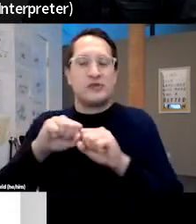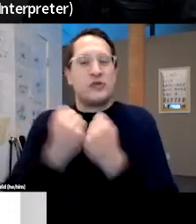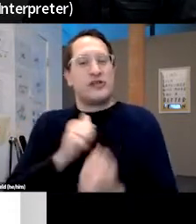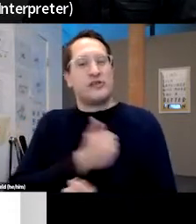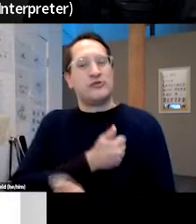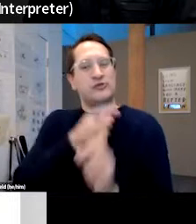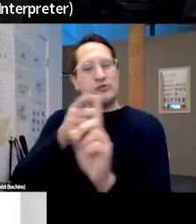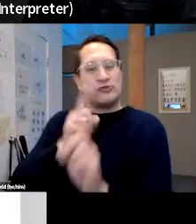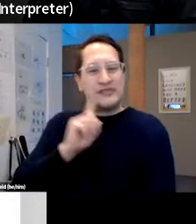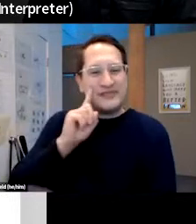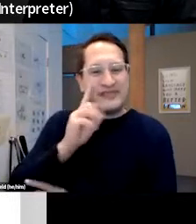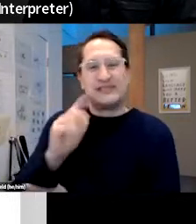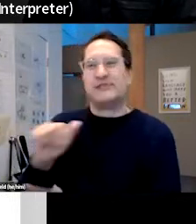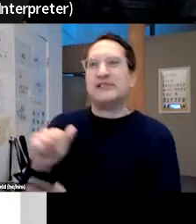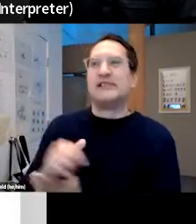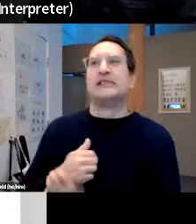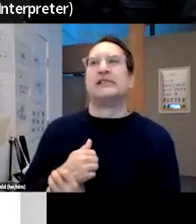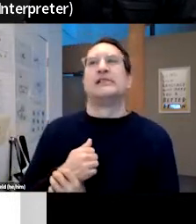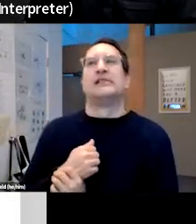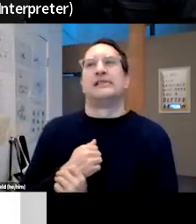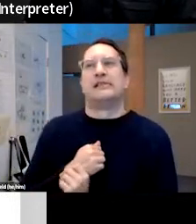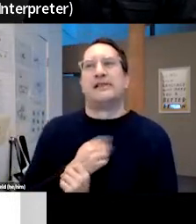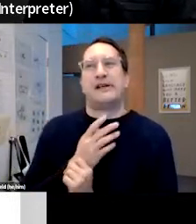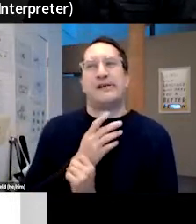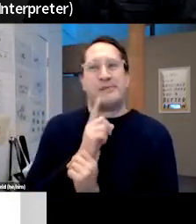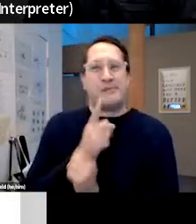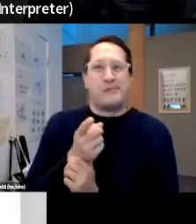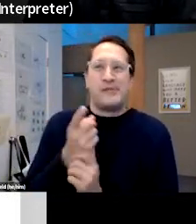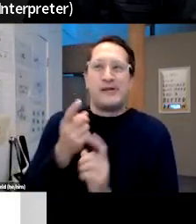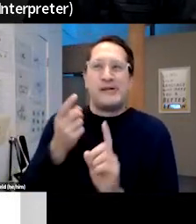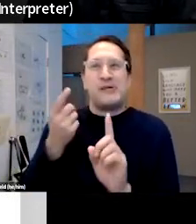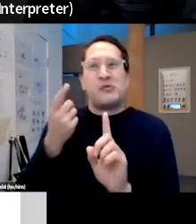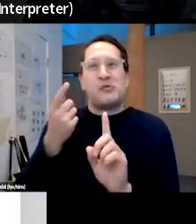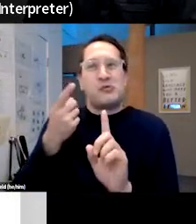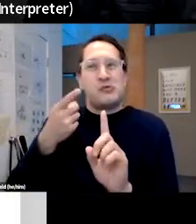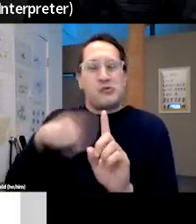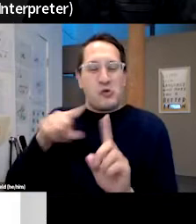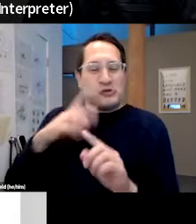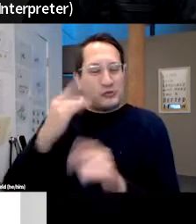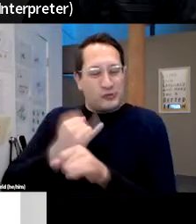vocabulary reflected societal attitudes and changes towards deaf and disability.